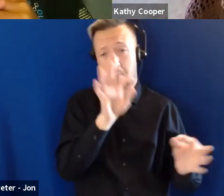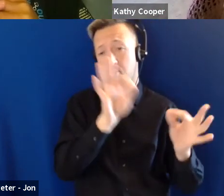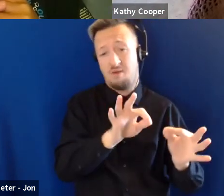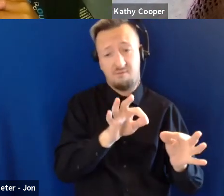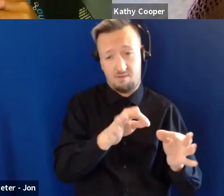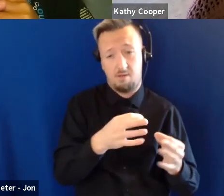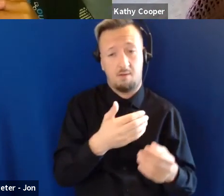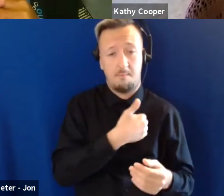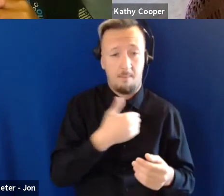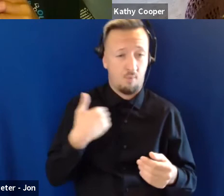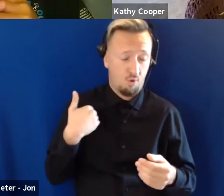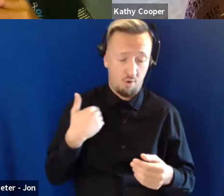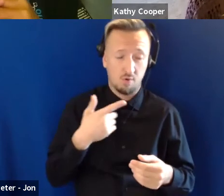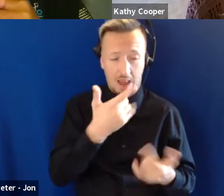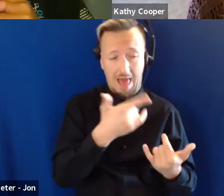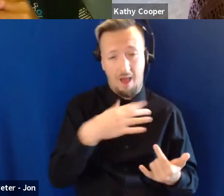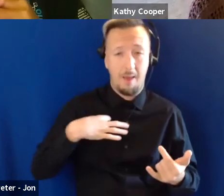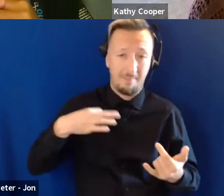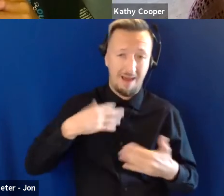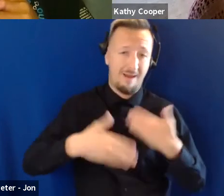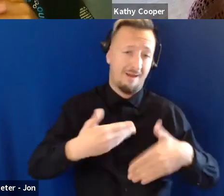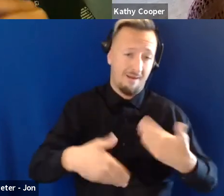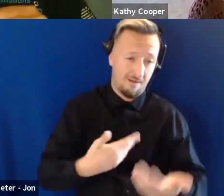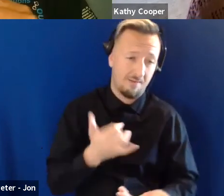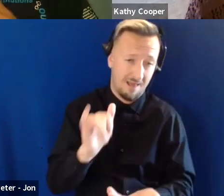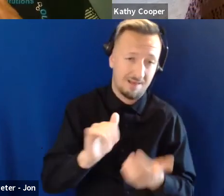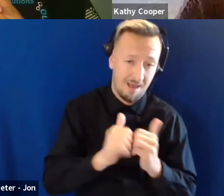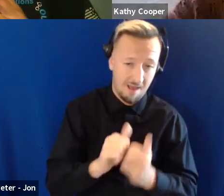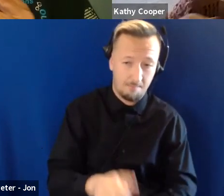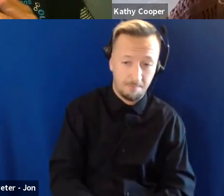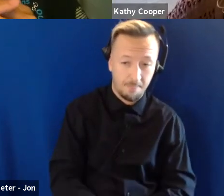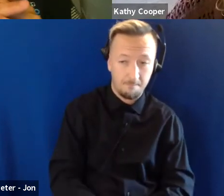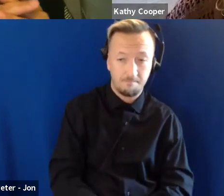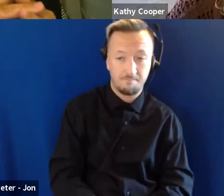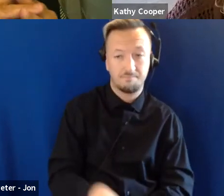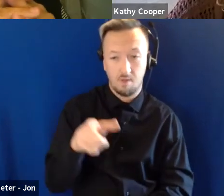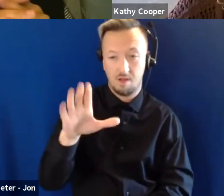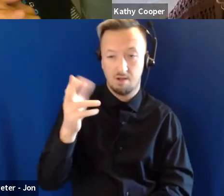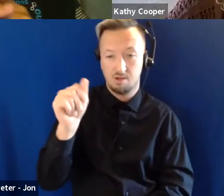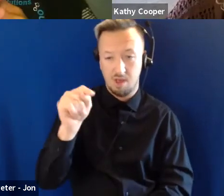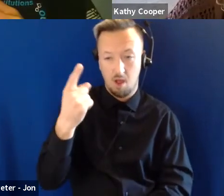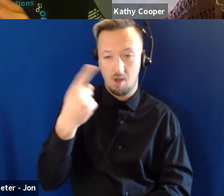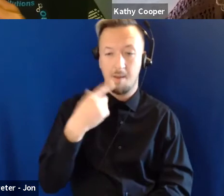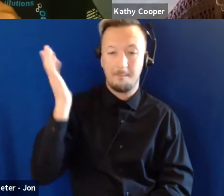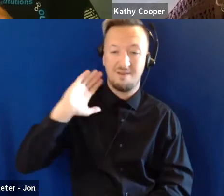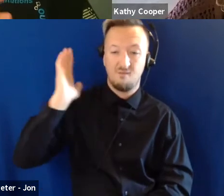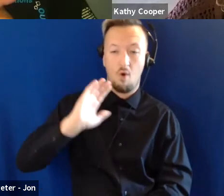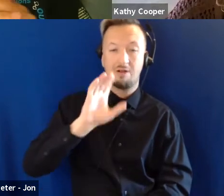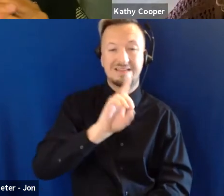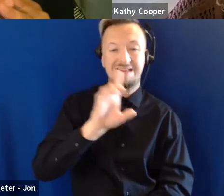through the application process, but that's how we do it. Well, and then Mona mentions in the chat, former DD council